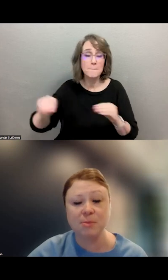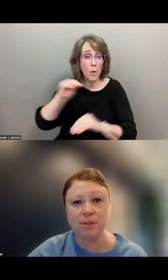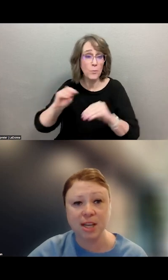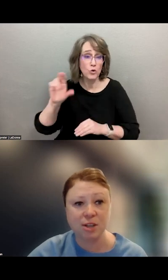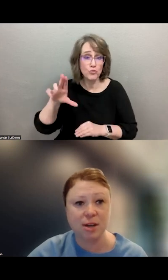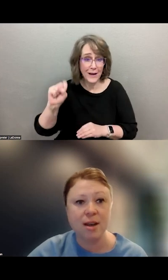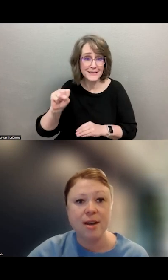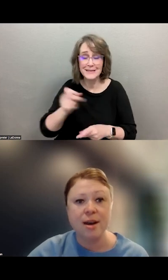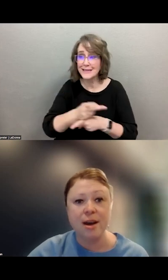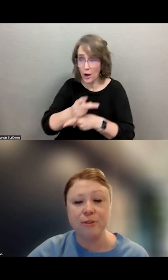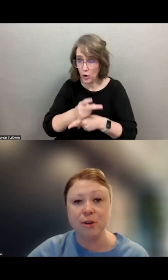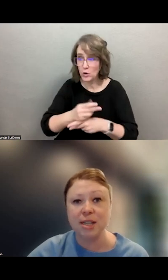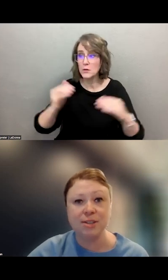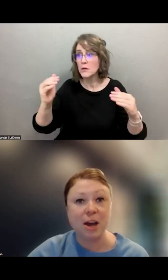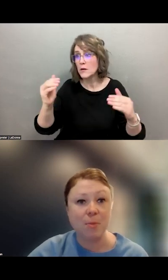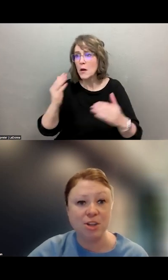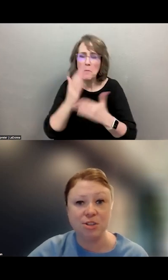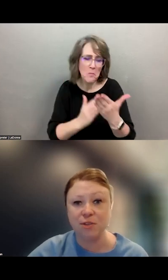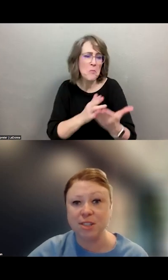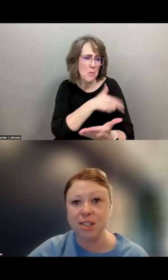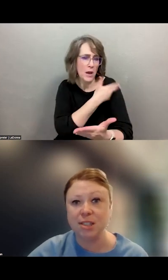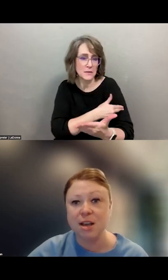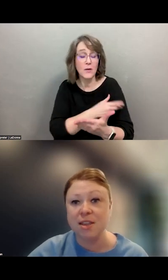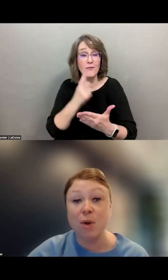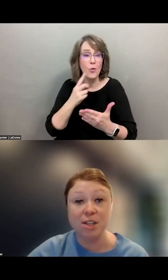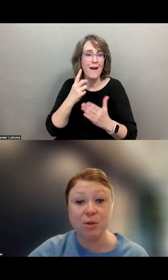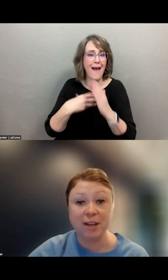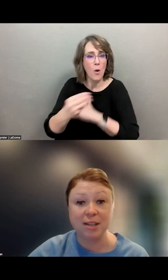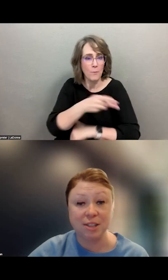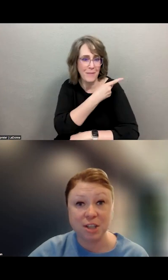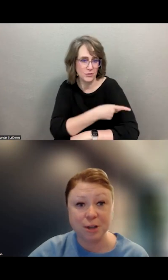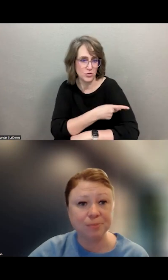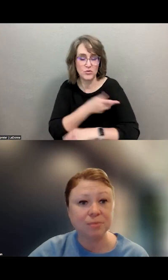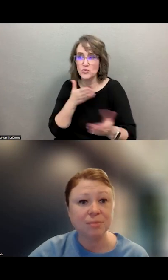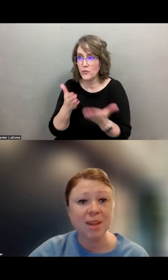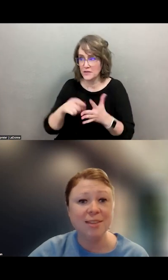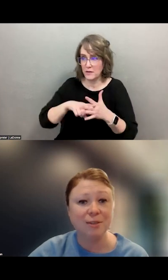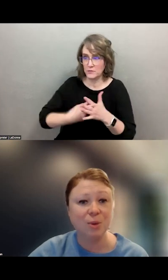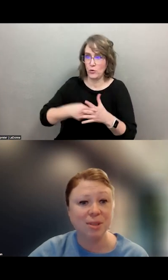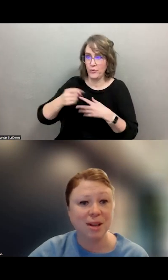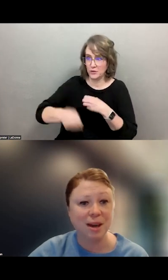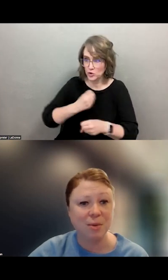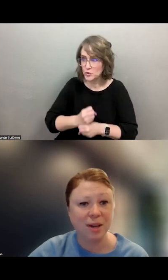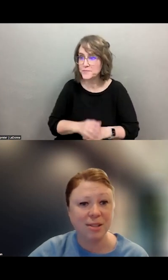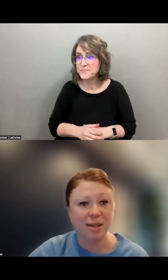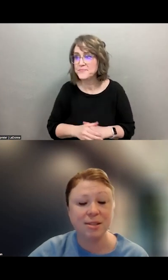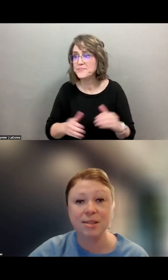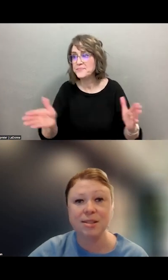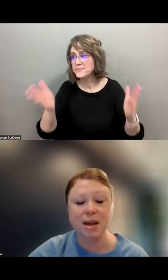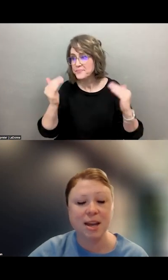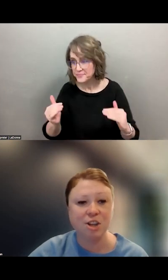partial hospitalization for intensive outpatient services that went into effect this year. And then, of course, we've